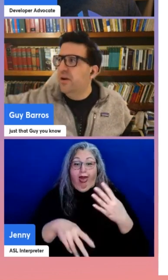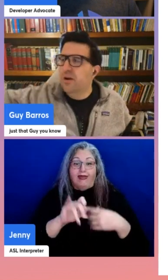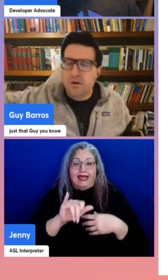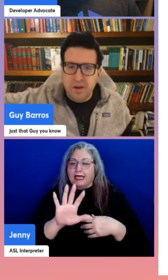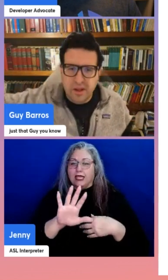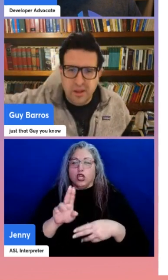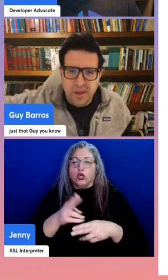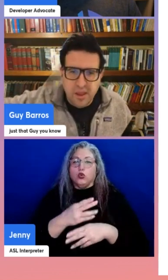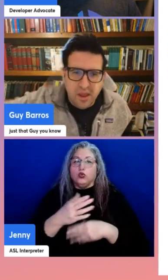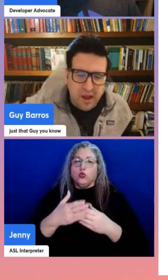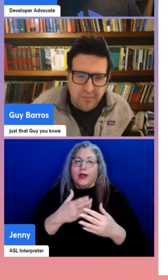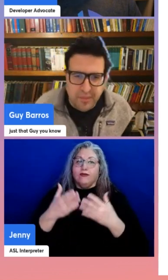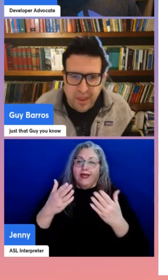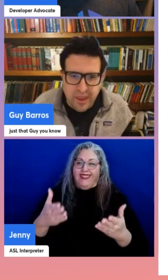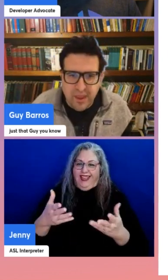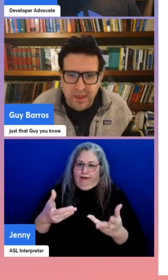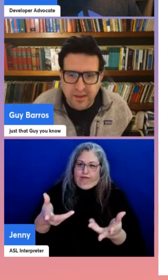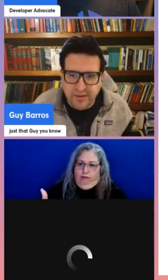is there already,